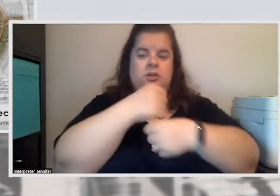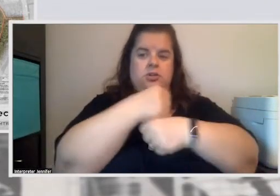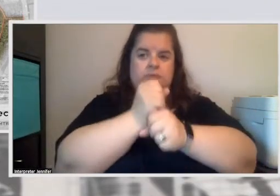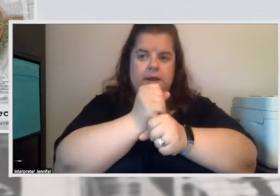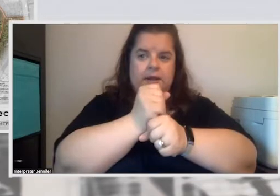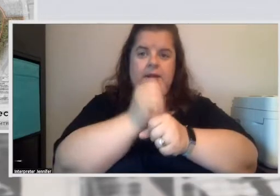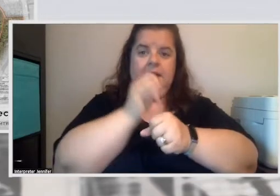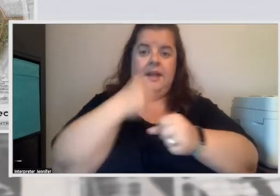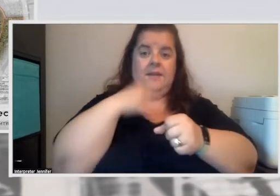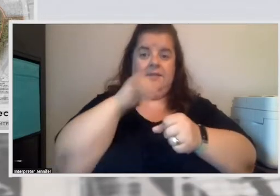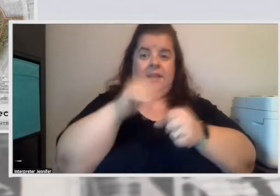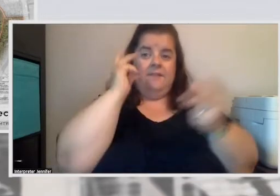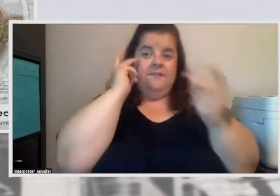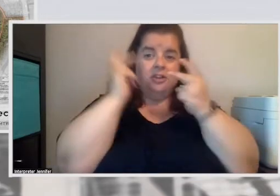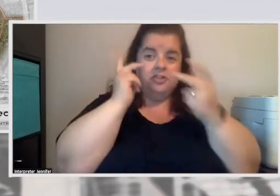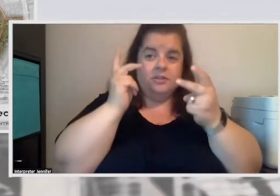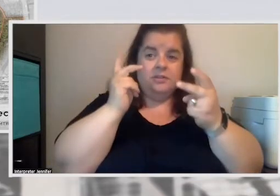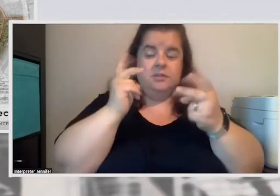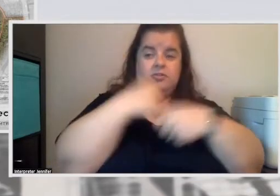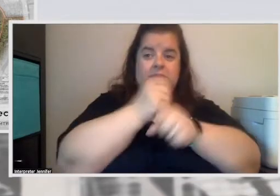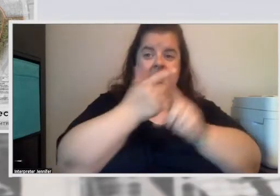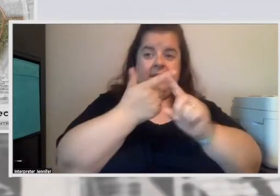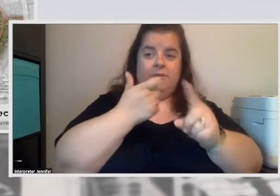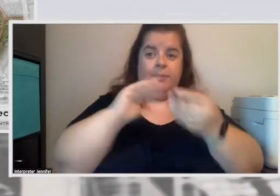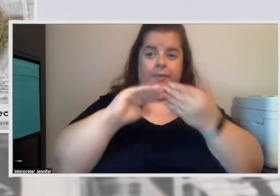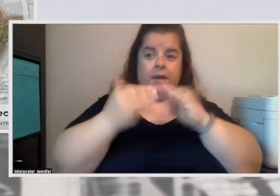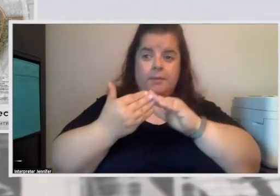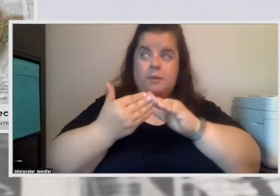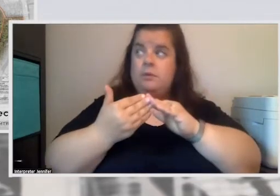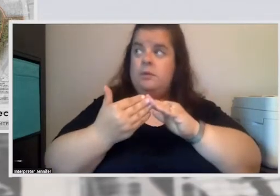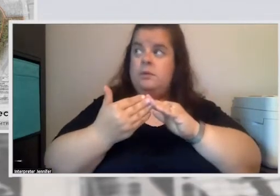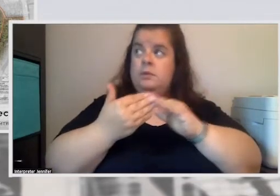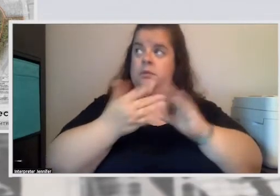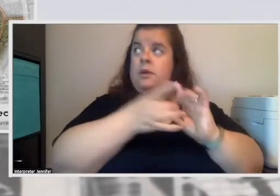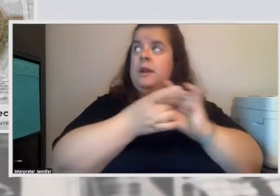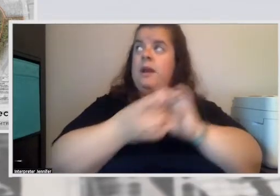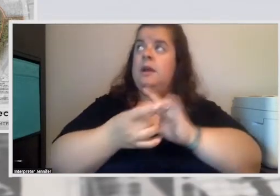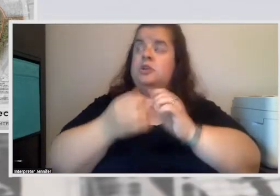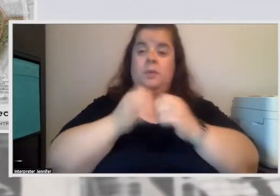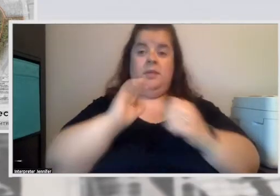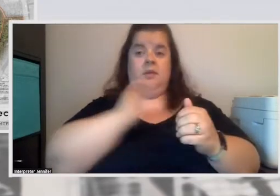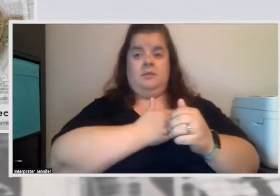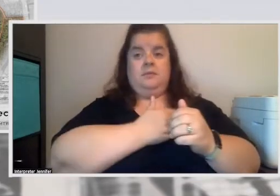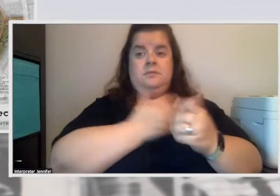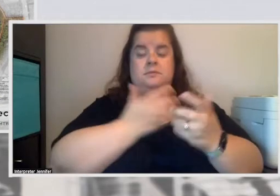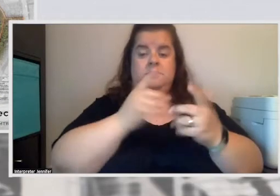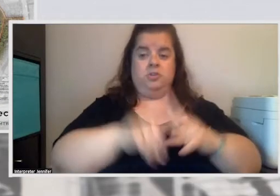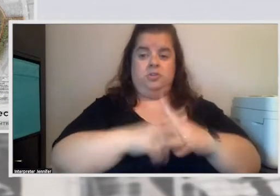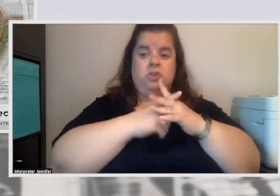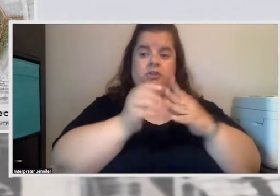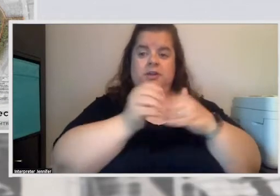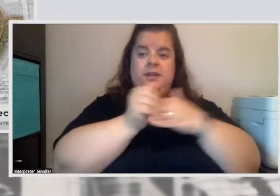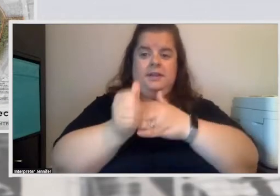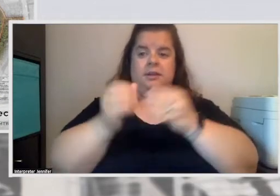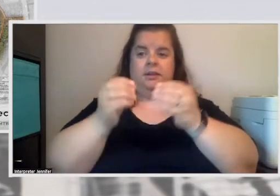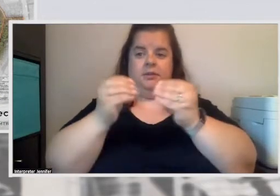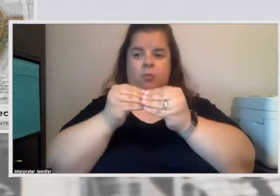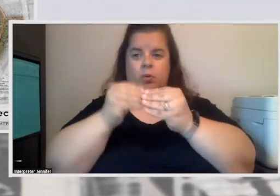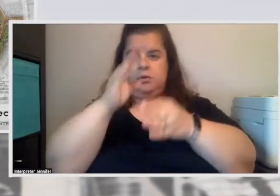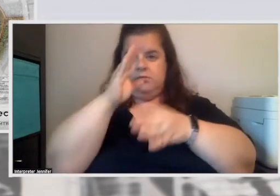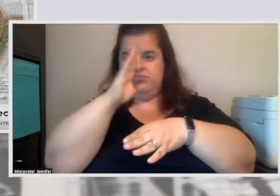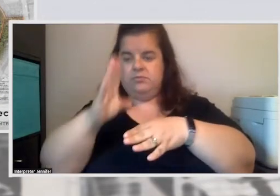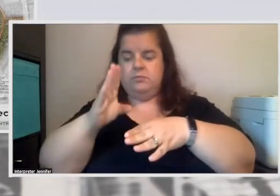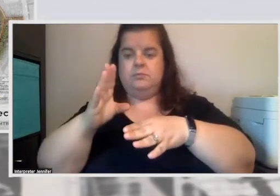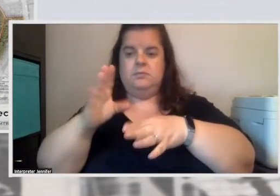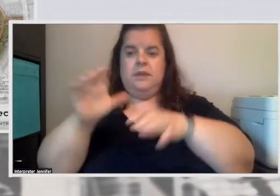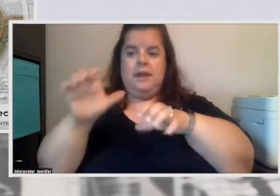have that vision that was created by the community in tandem with us, to then start to lead into more definitive action. And so